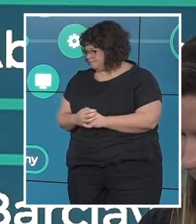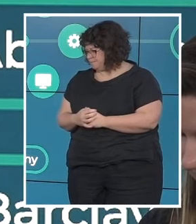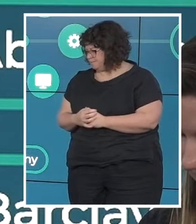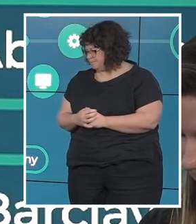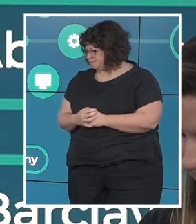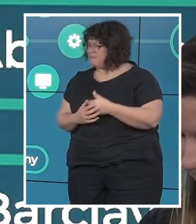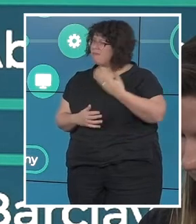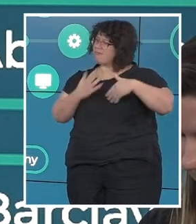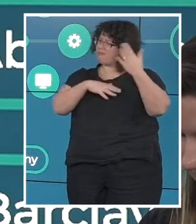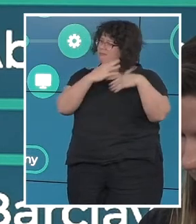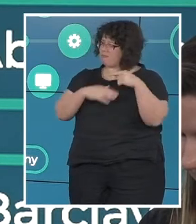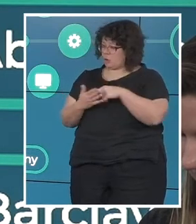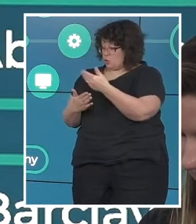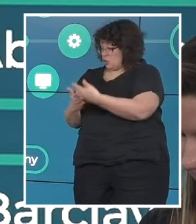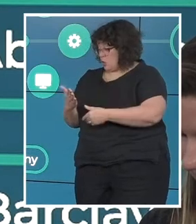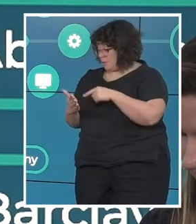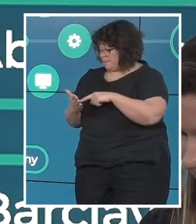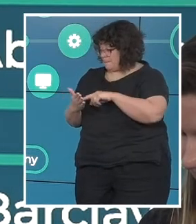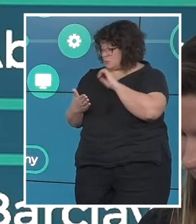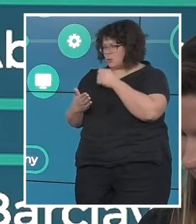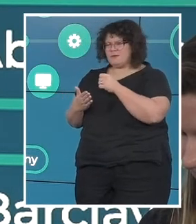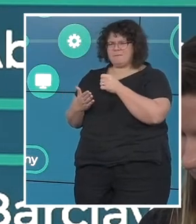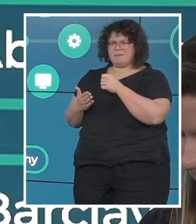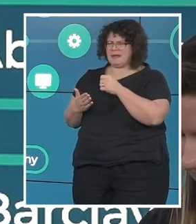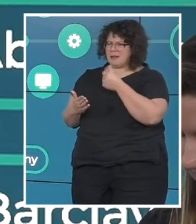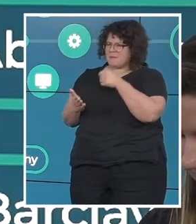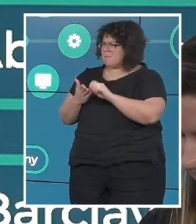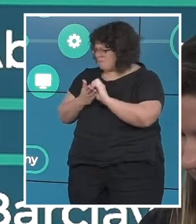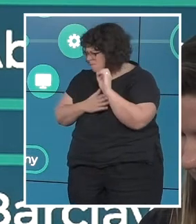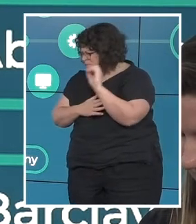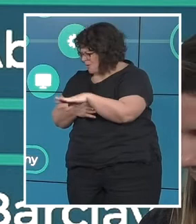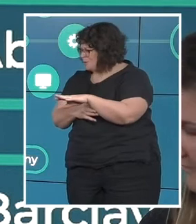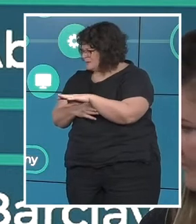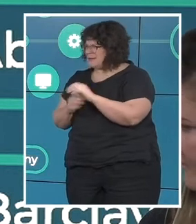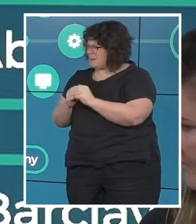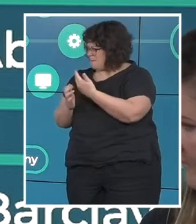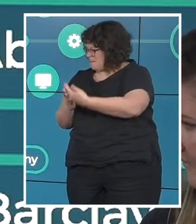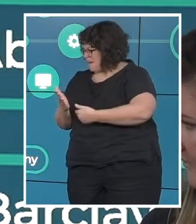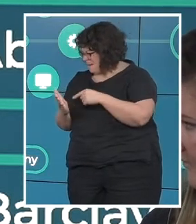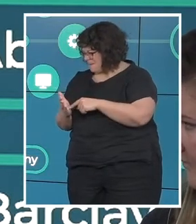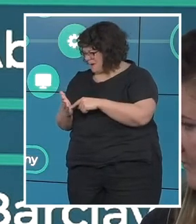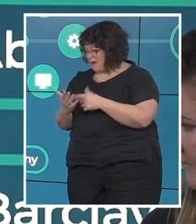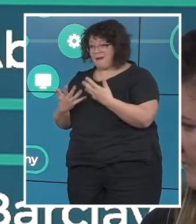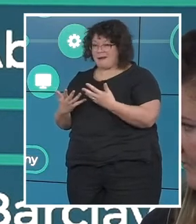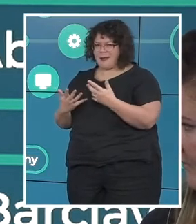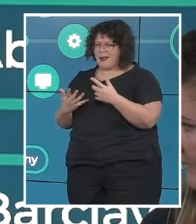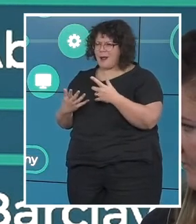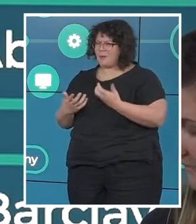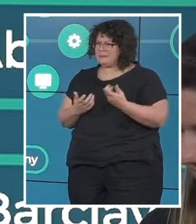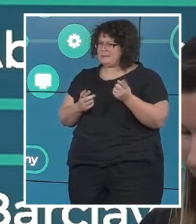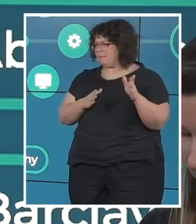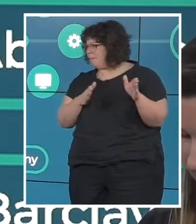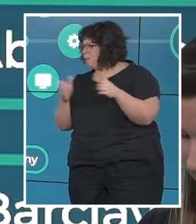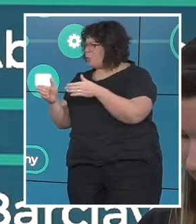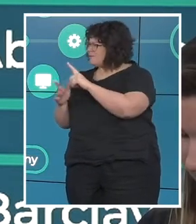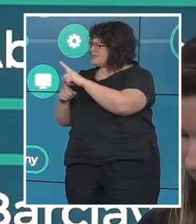channels, most of those will be delivered in a digital format via PDF or HTML. So whether we're talking